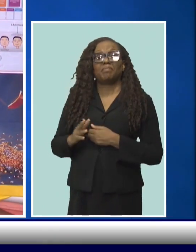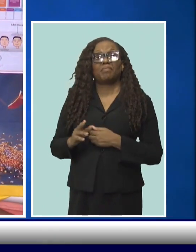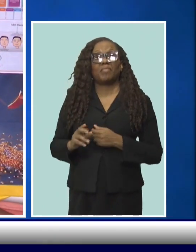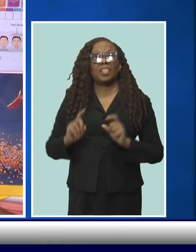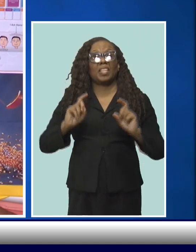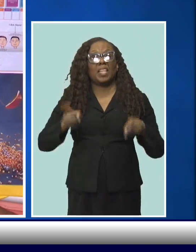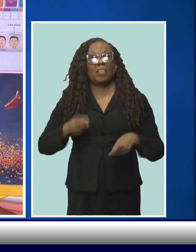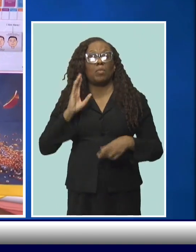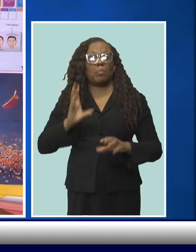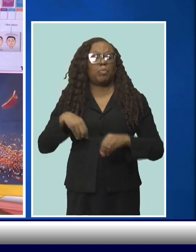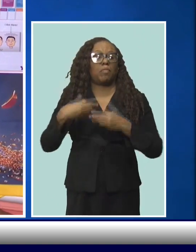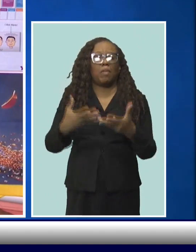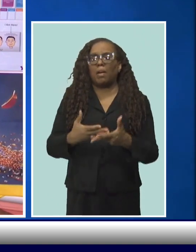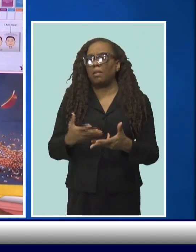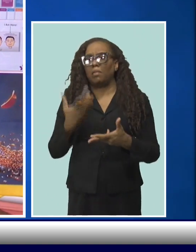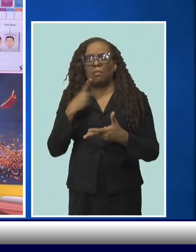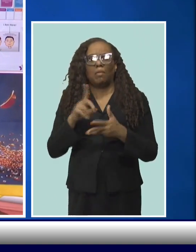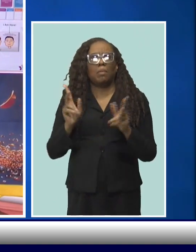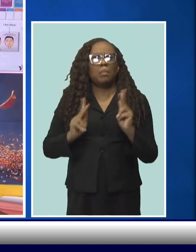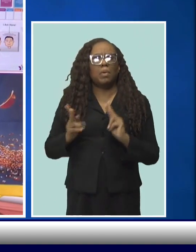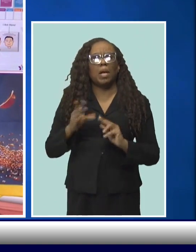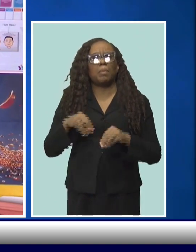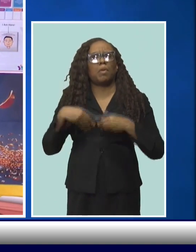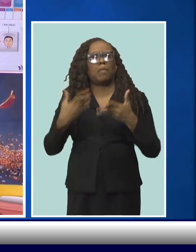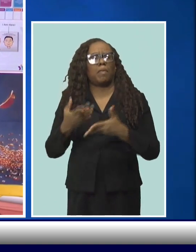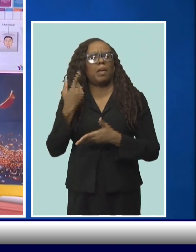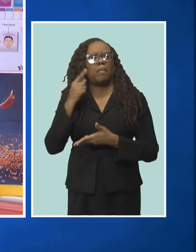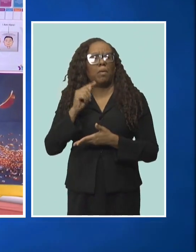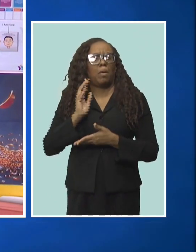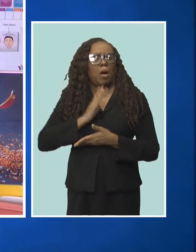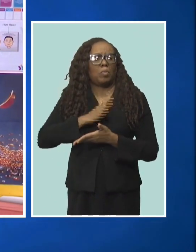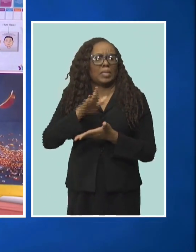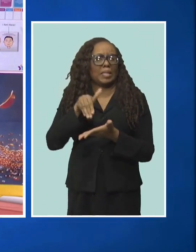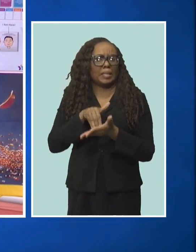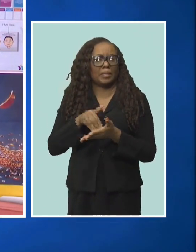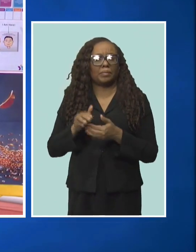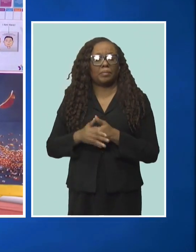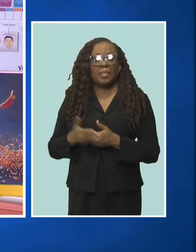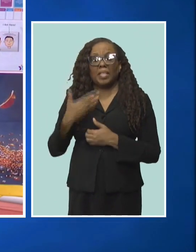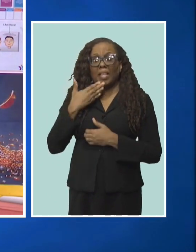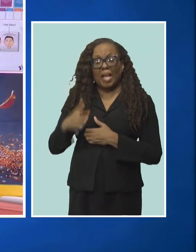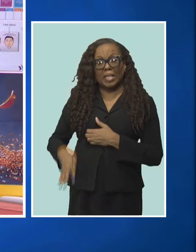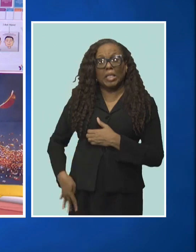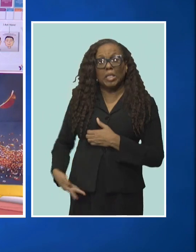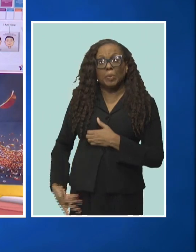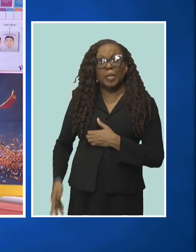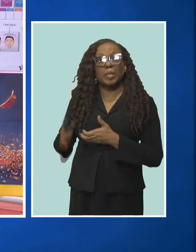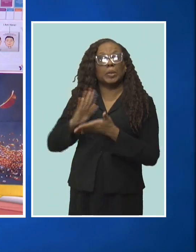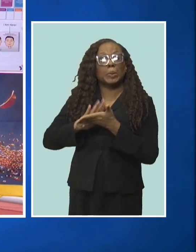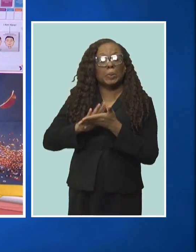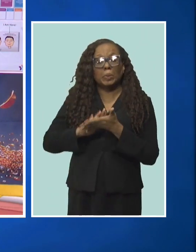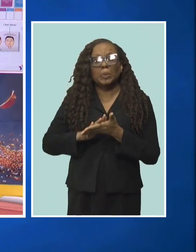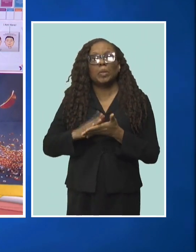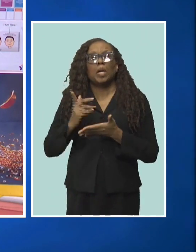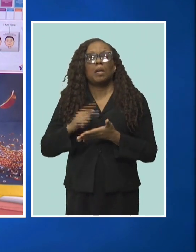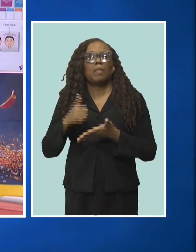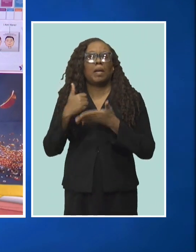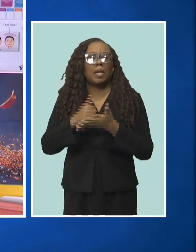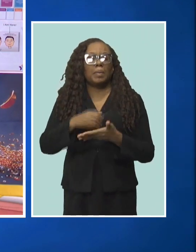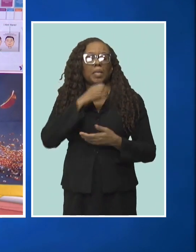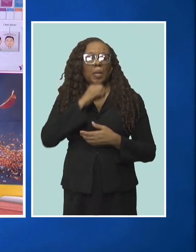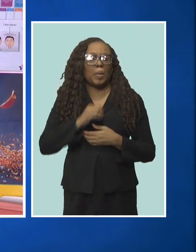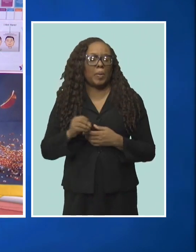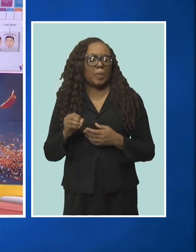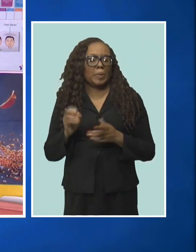providing for them and also for the center. We want to say thanks very much to Spring Memorial School for this gesture to the St. Barnabas Senior Citizen